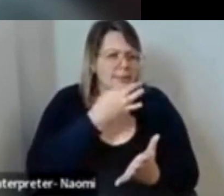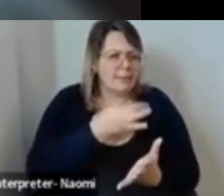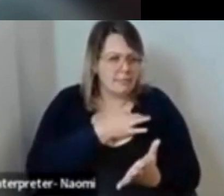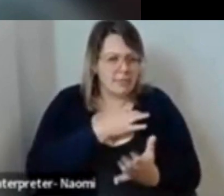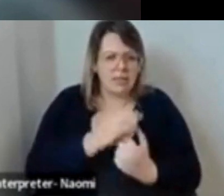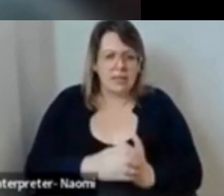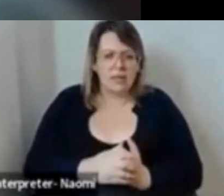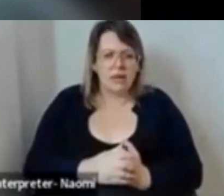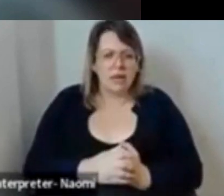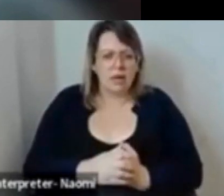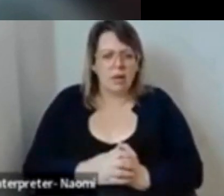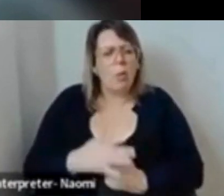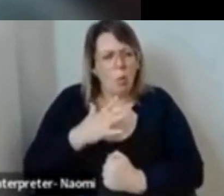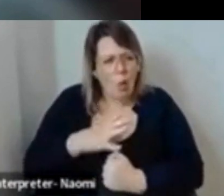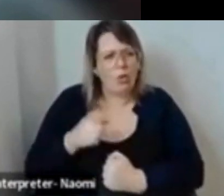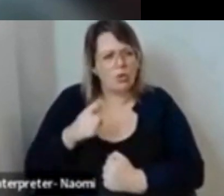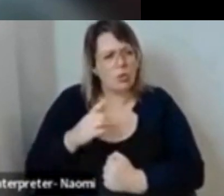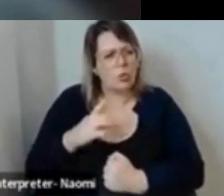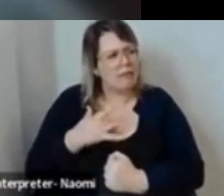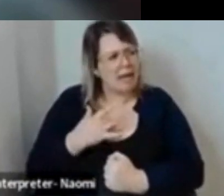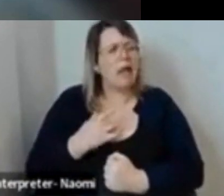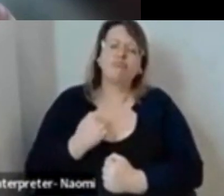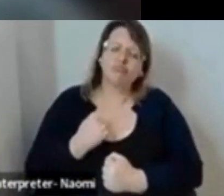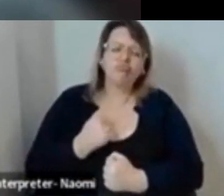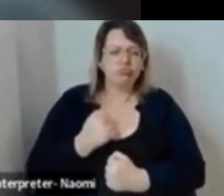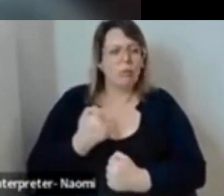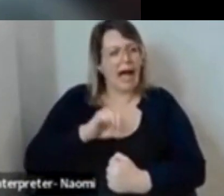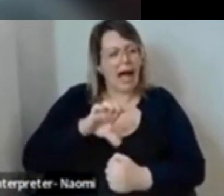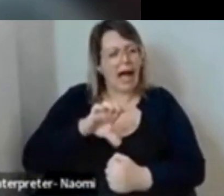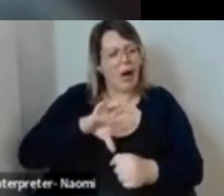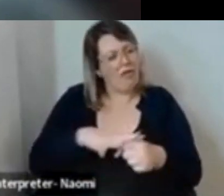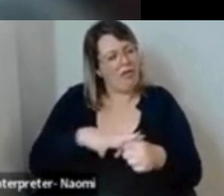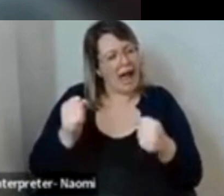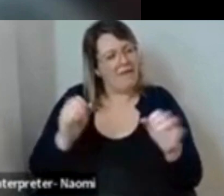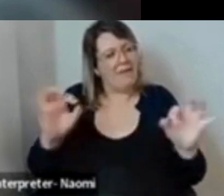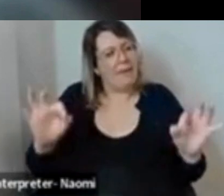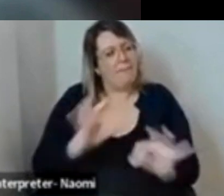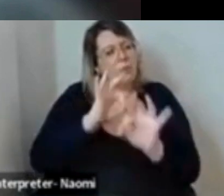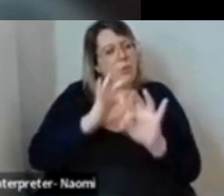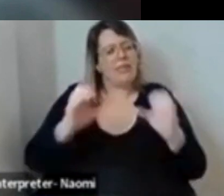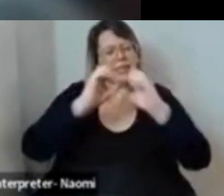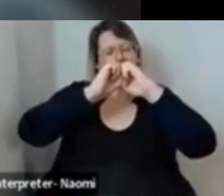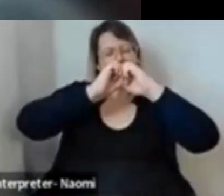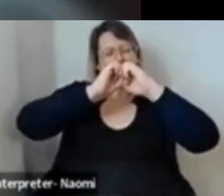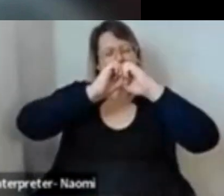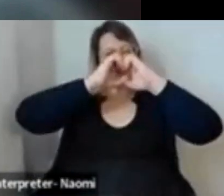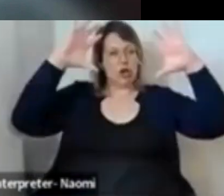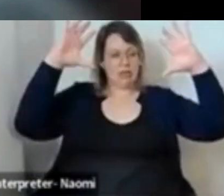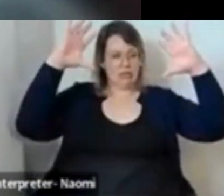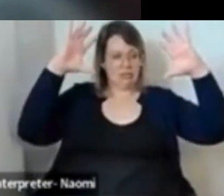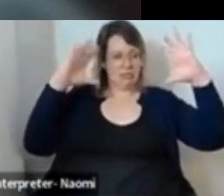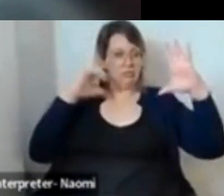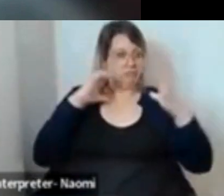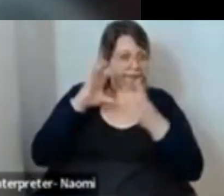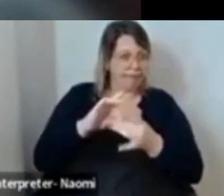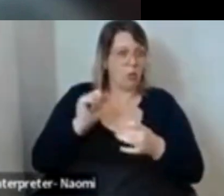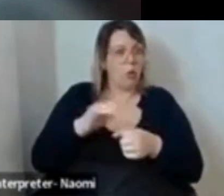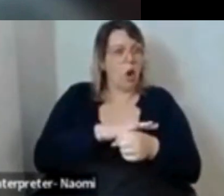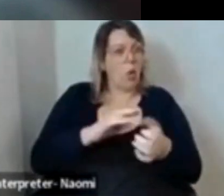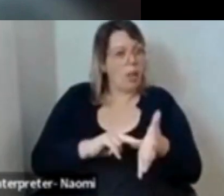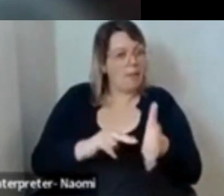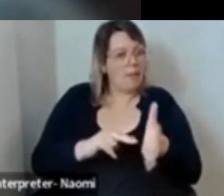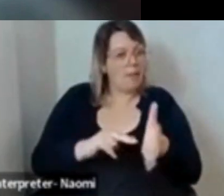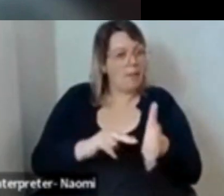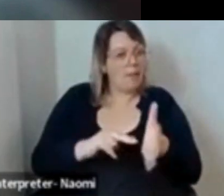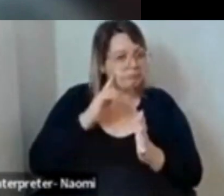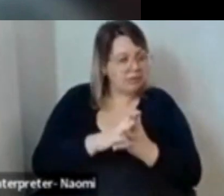empowered to have a musical vision for your region and to really put that at the heart of your local plans for music education as you're kind of drafting